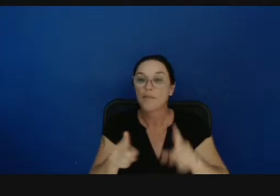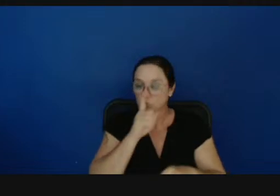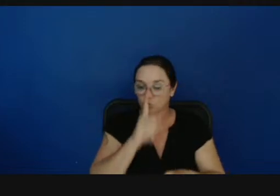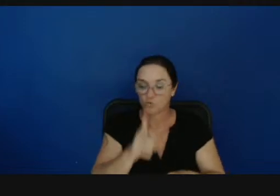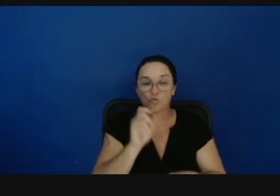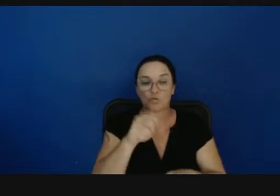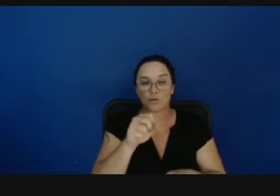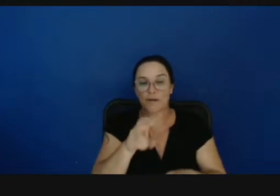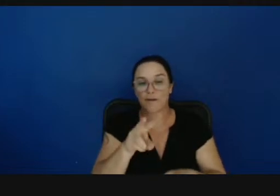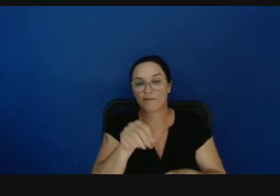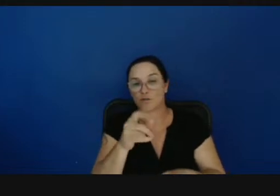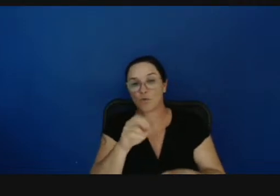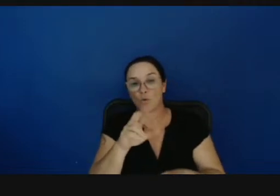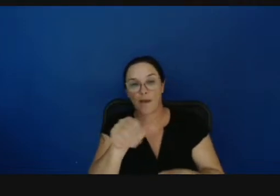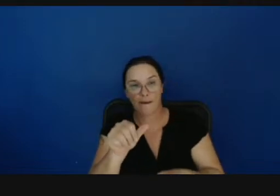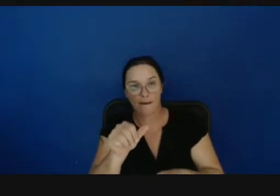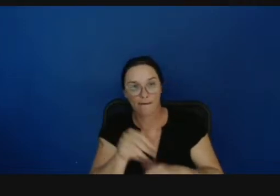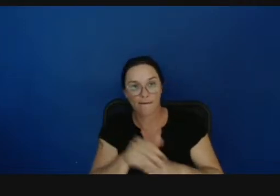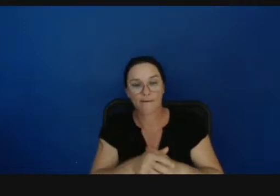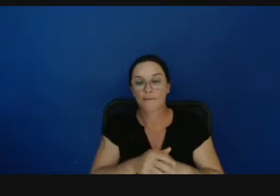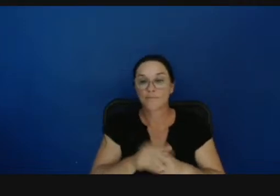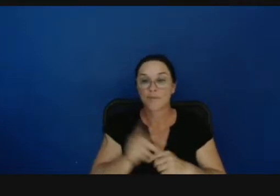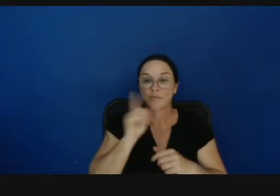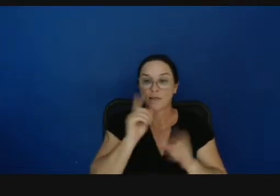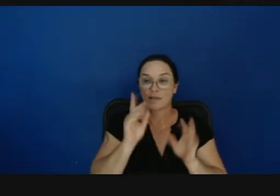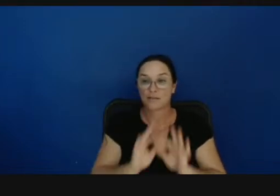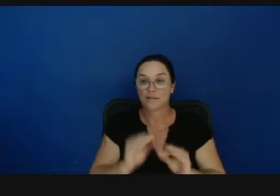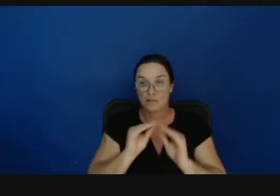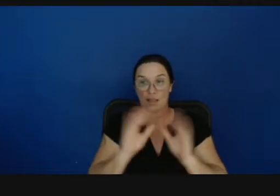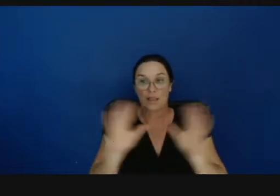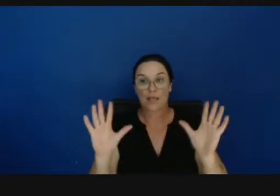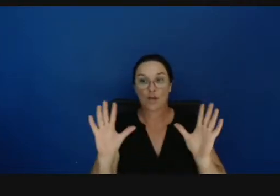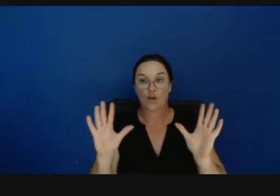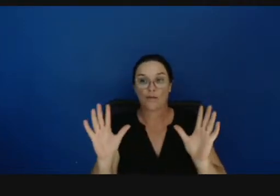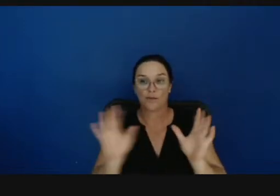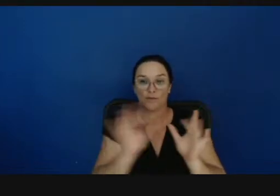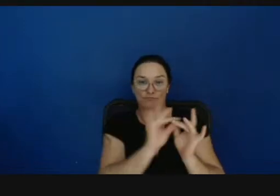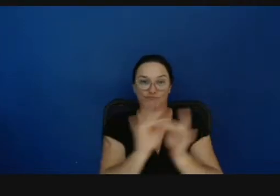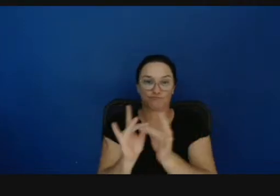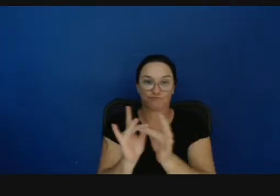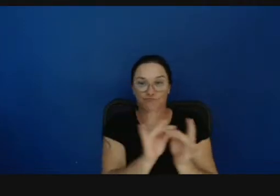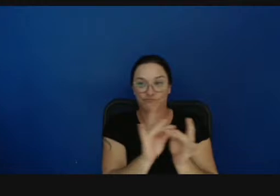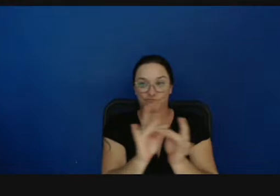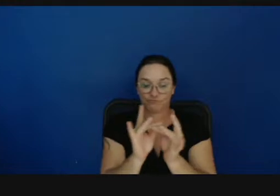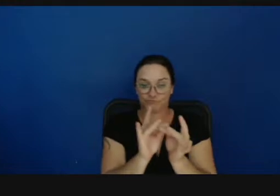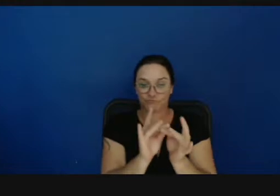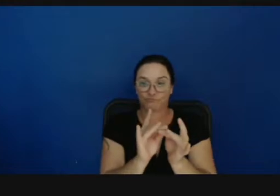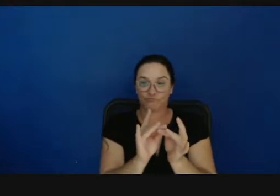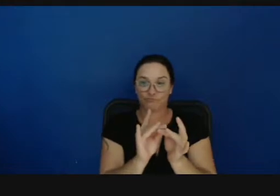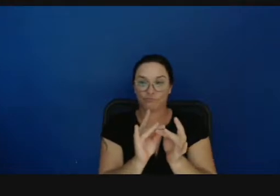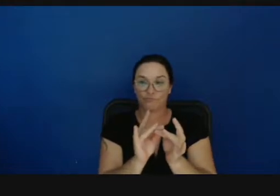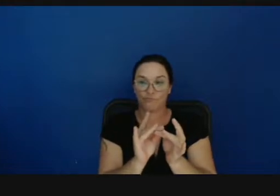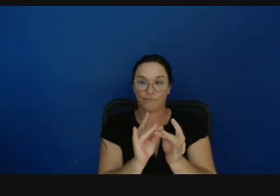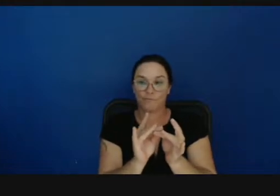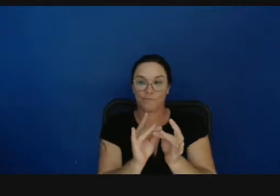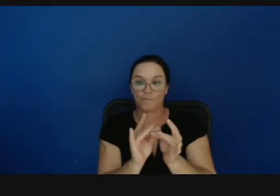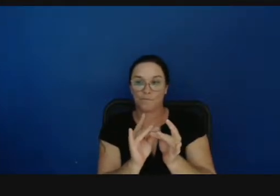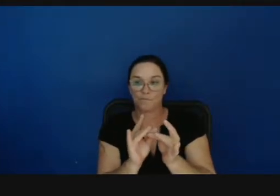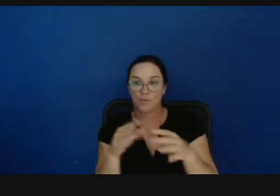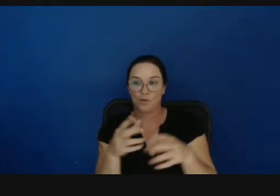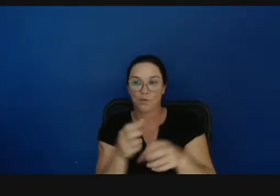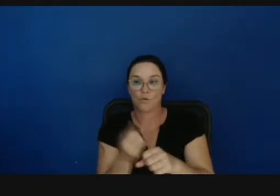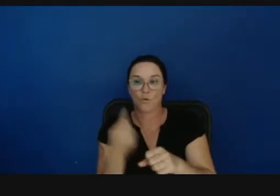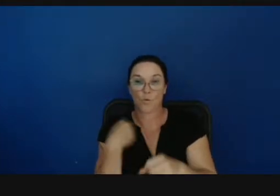Victoria. I think it's pretty clear they are correlated, right? You know, in short,